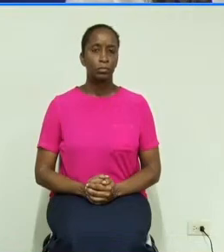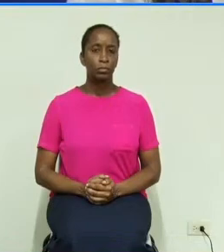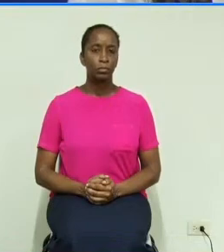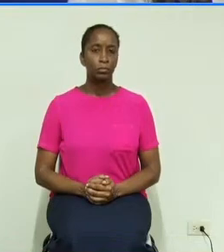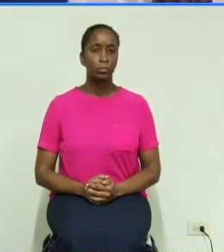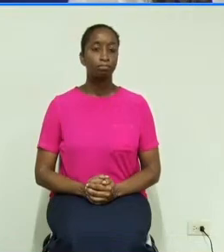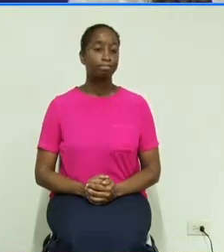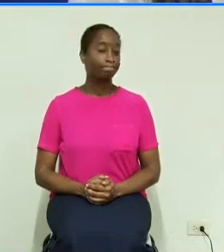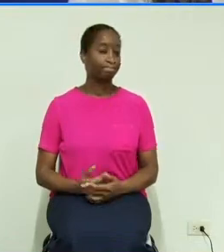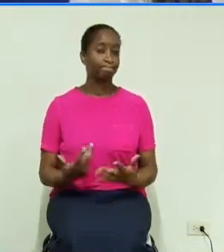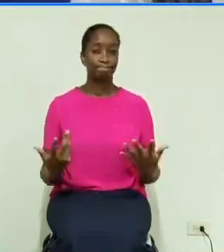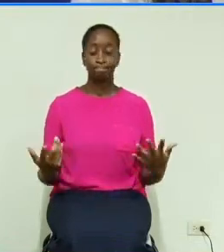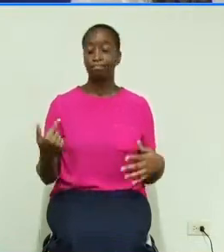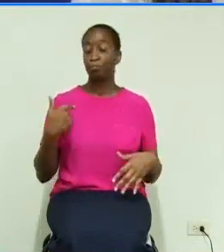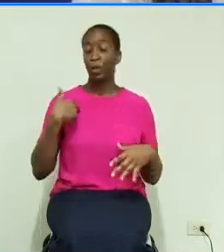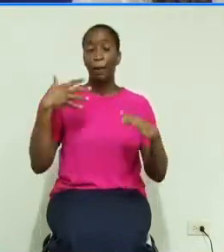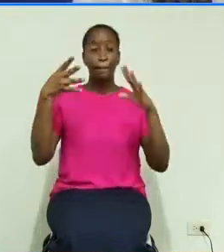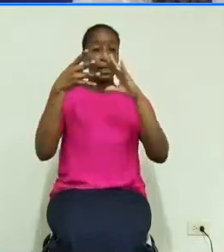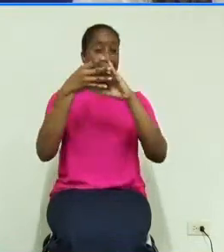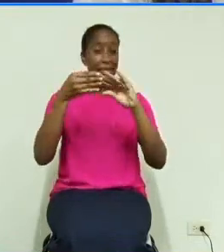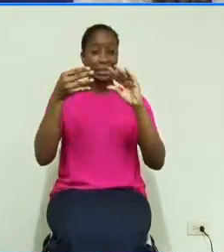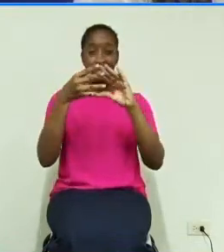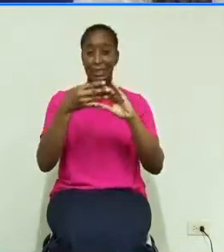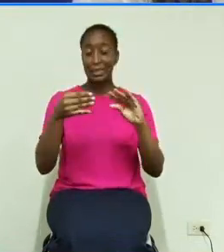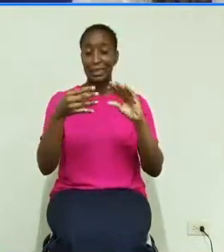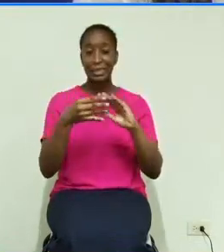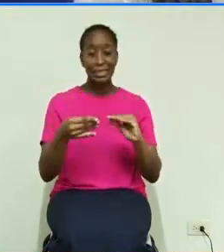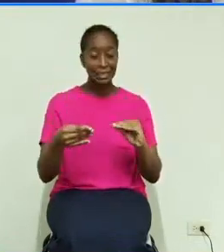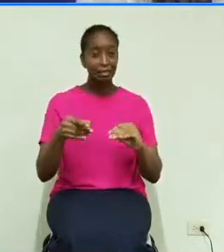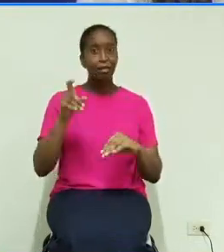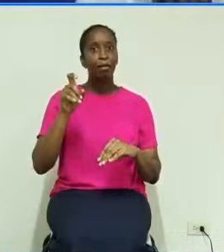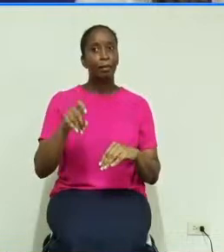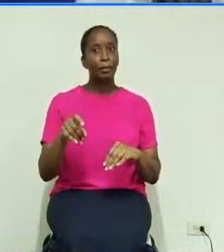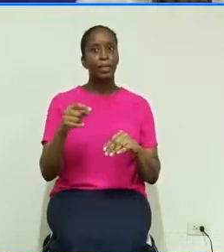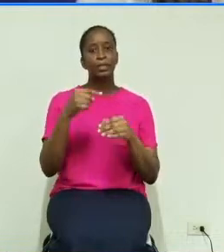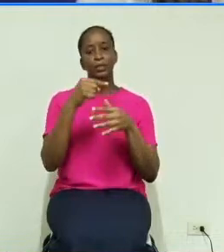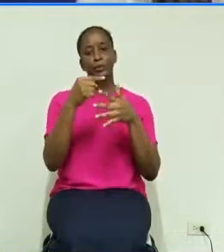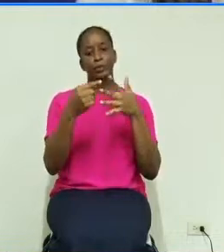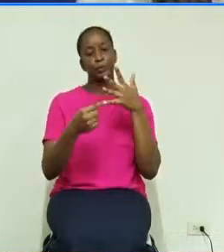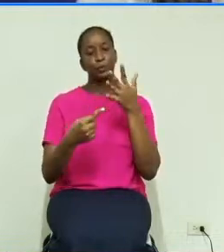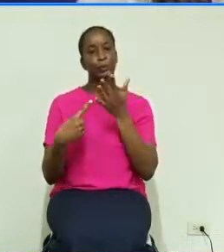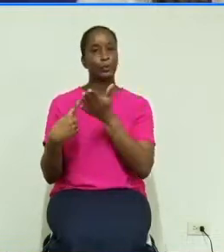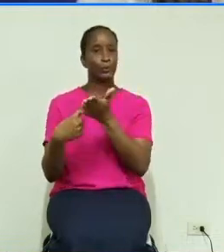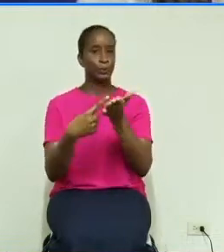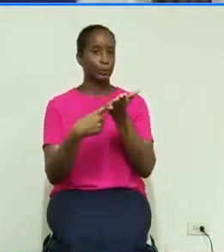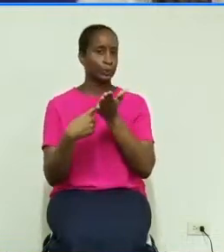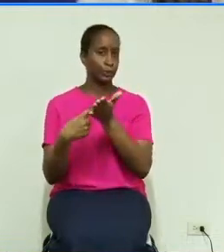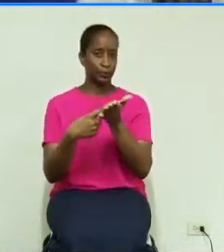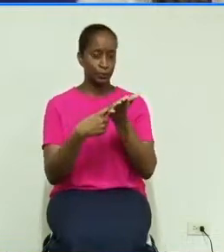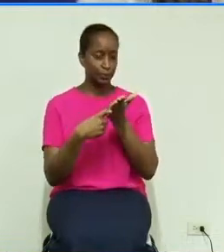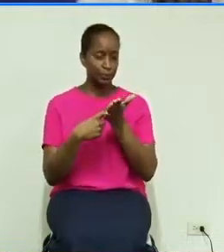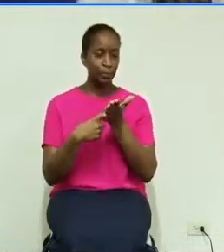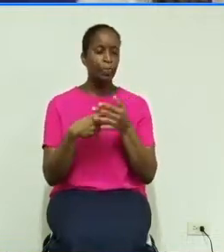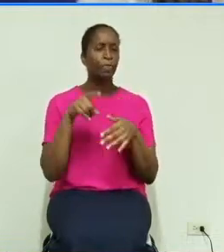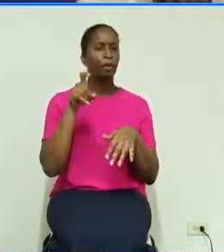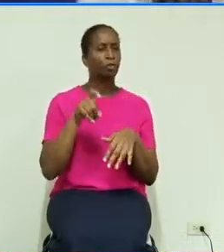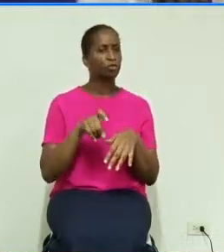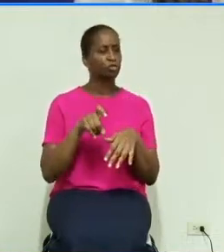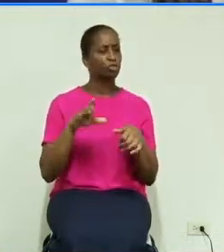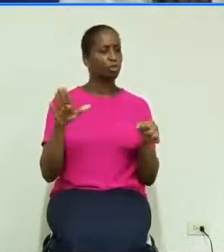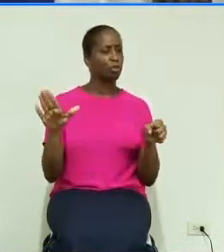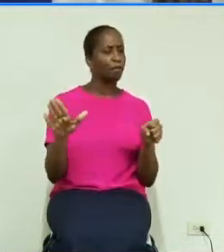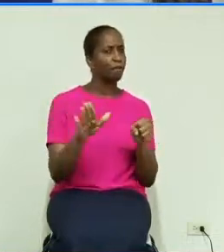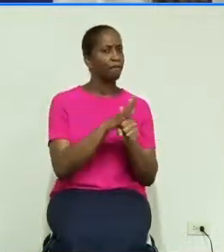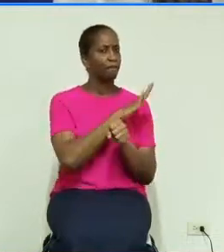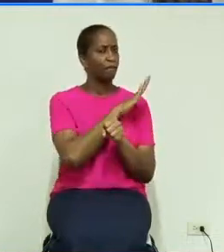at. Should the Senate be fully nominated, as it has been from 1639 to date,